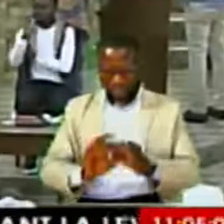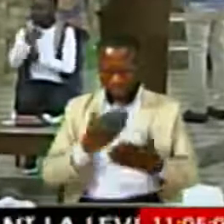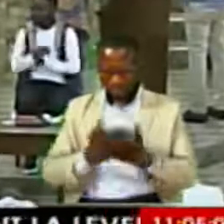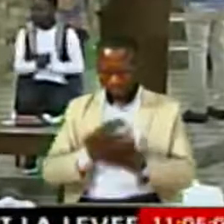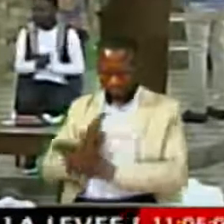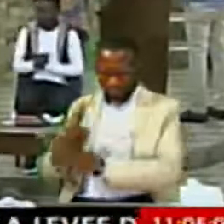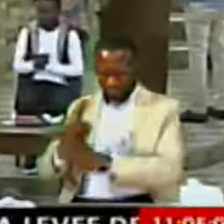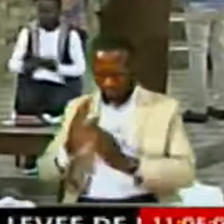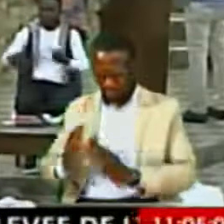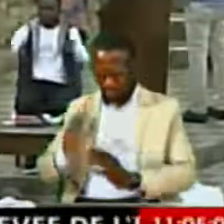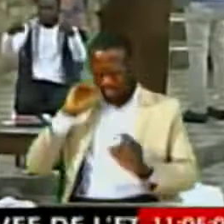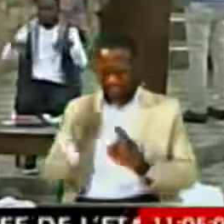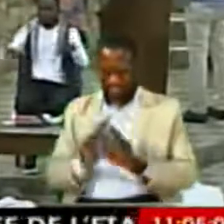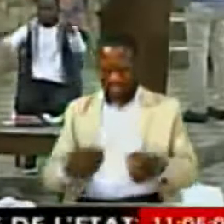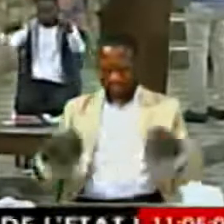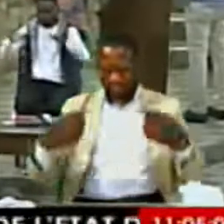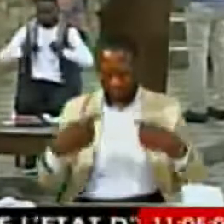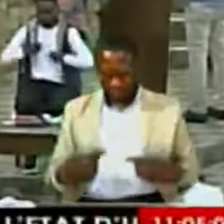Lord.